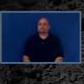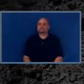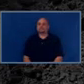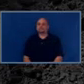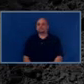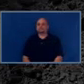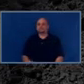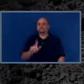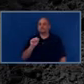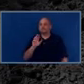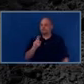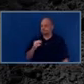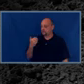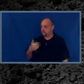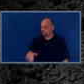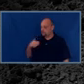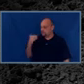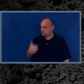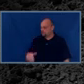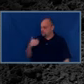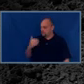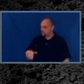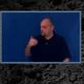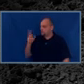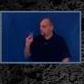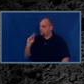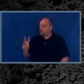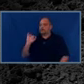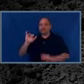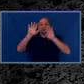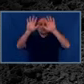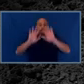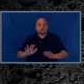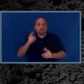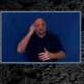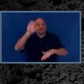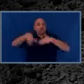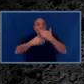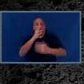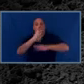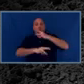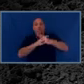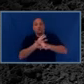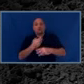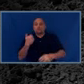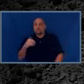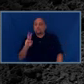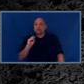Wow, what an amazing gift for the entire world. Danny, I'd love to get your thoughts too.